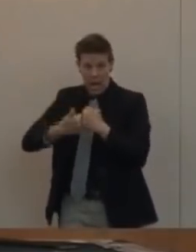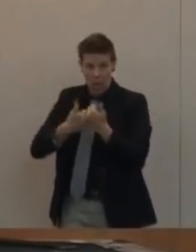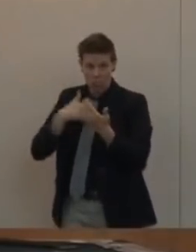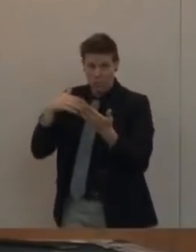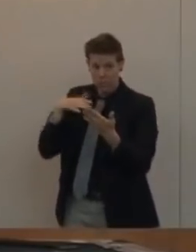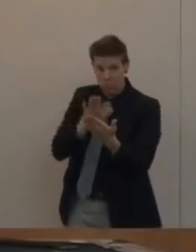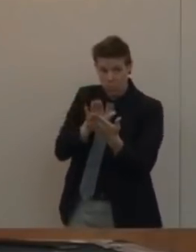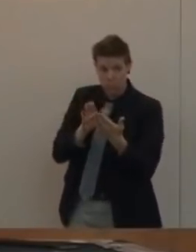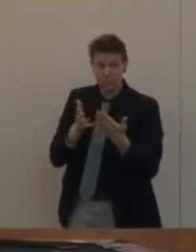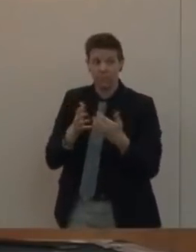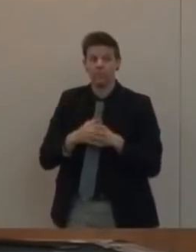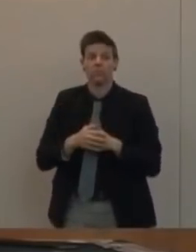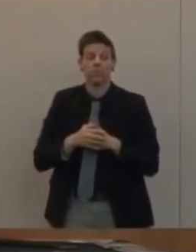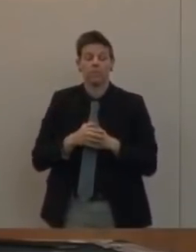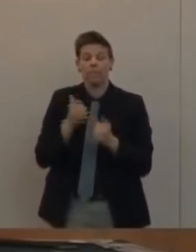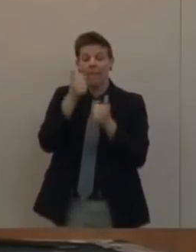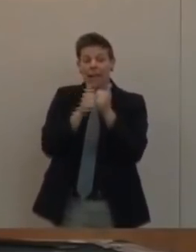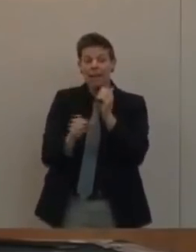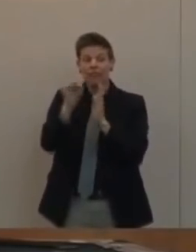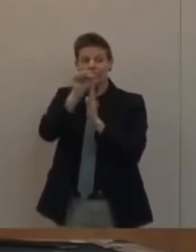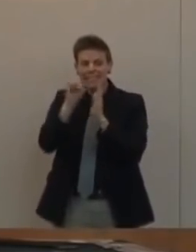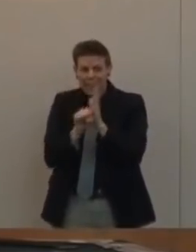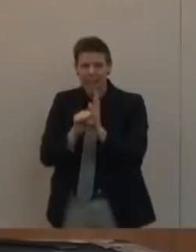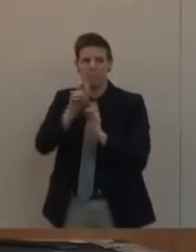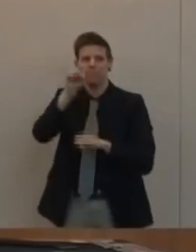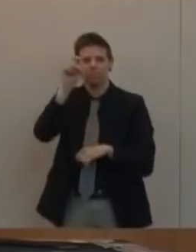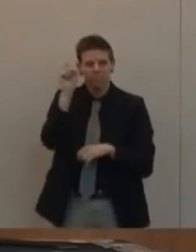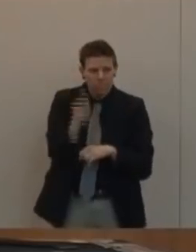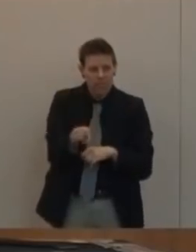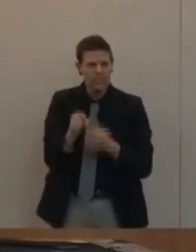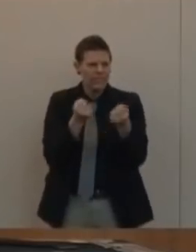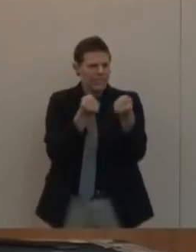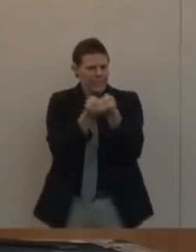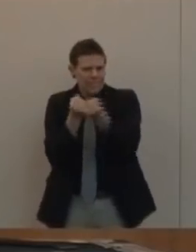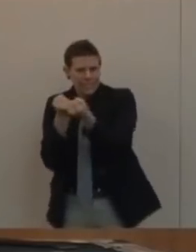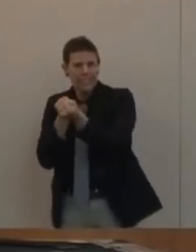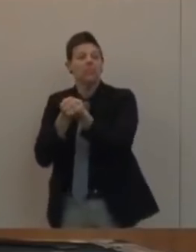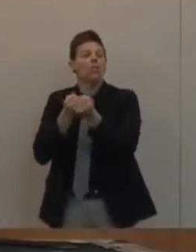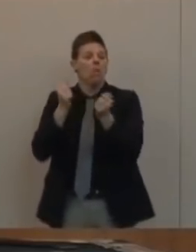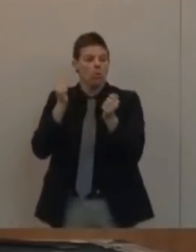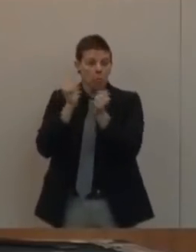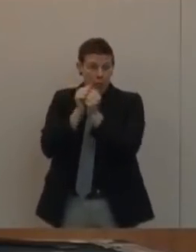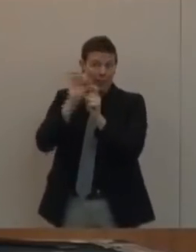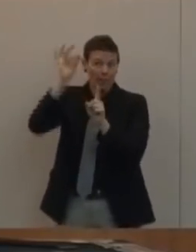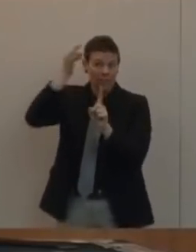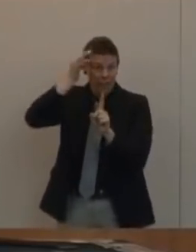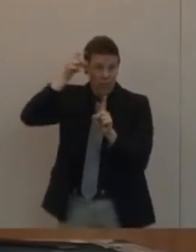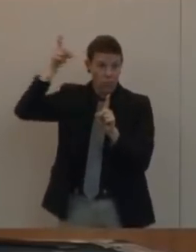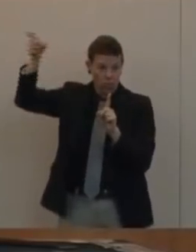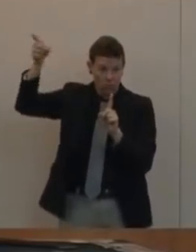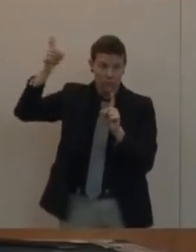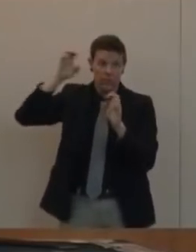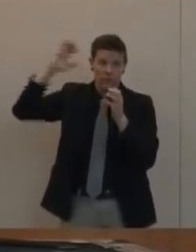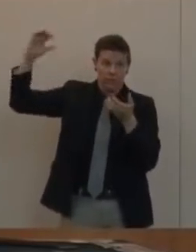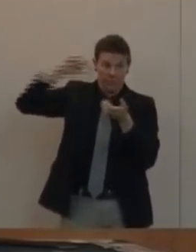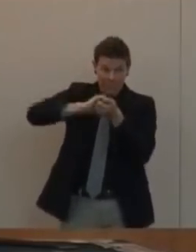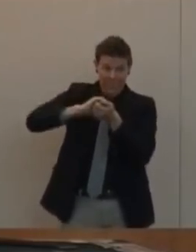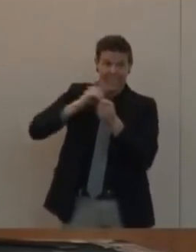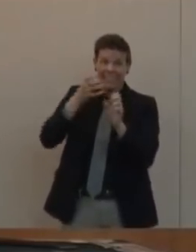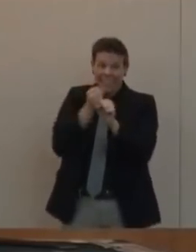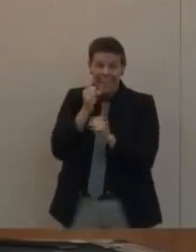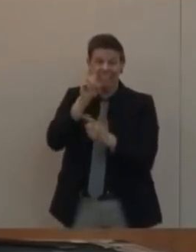frankly, every state needs to support a federal effort to get a vaccine and